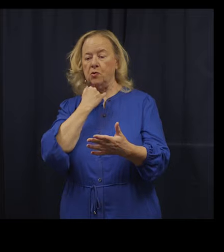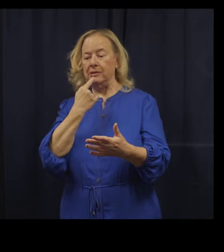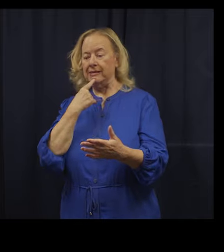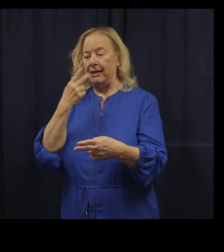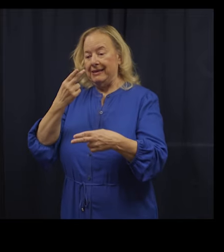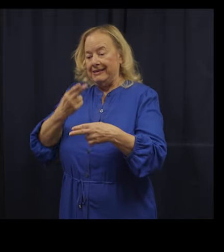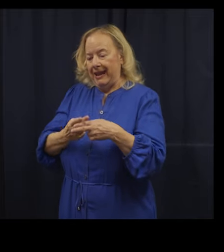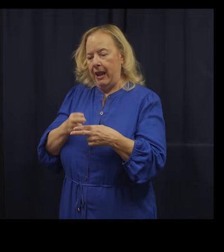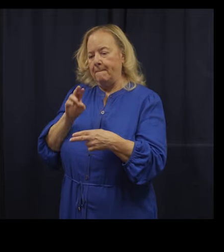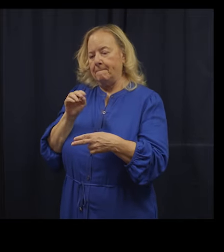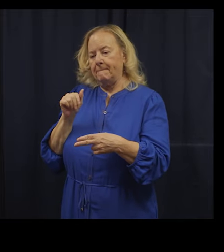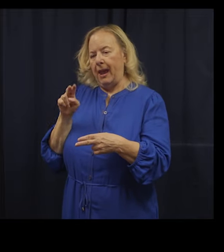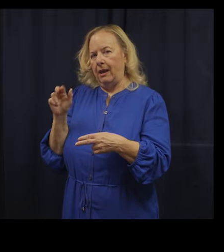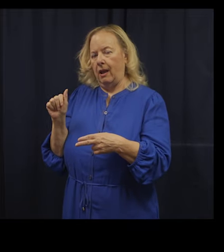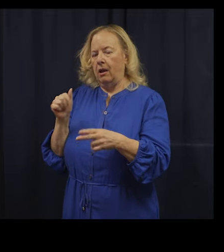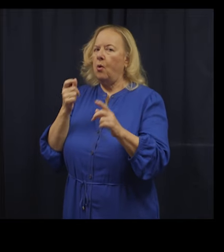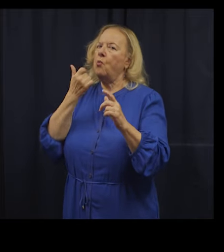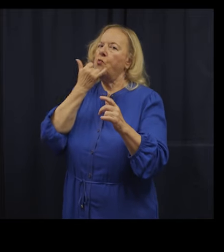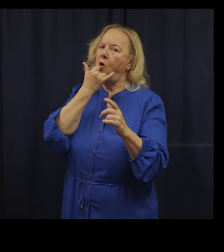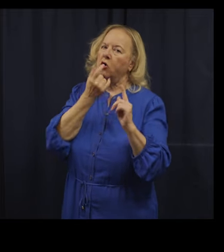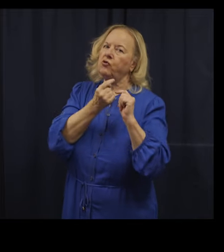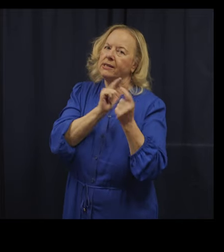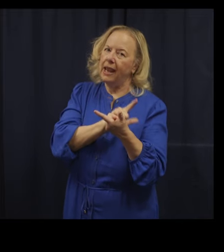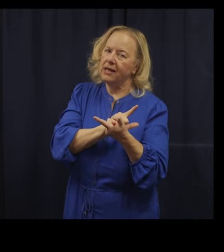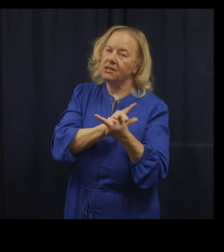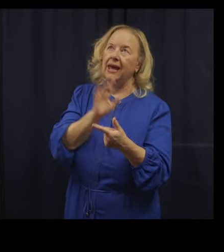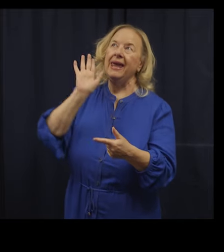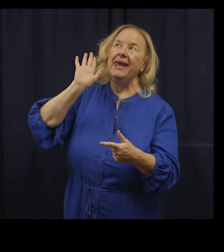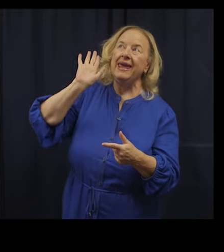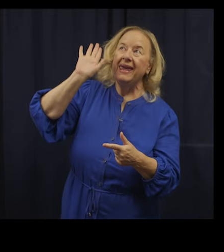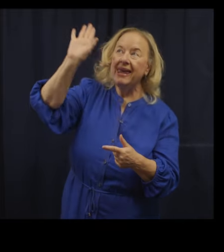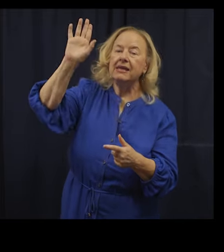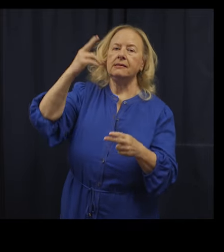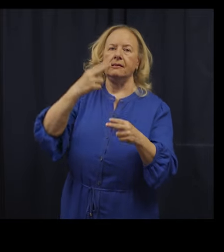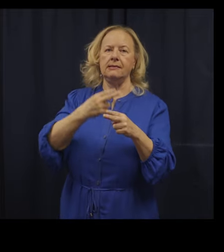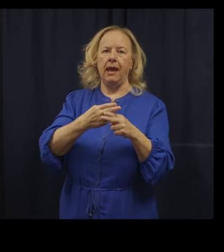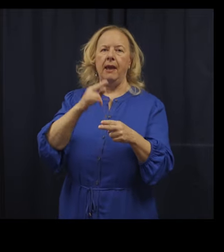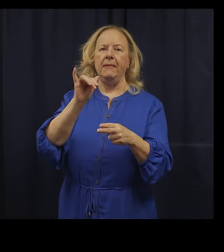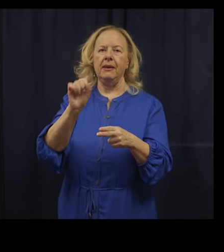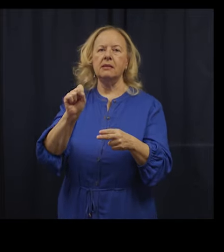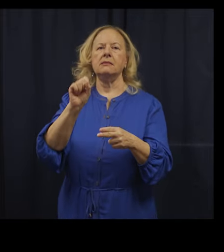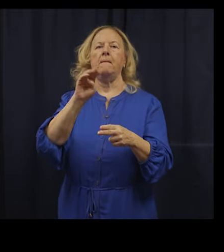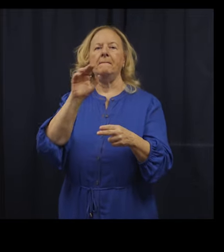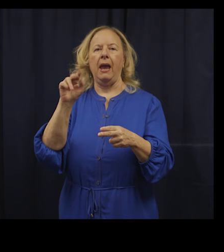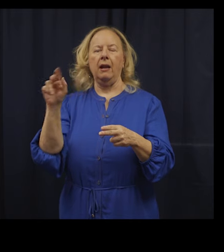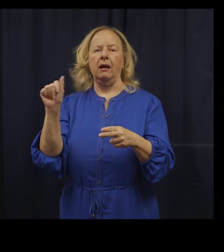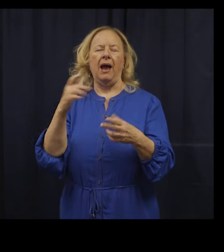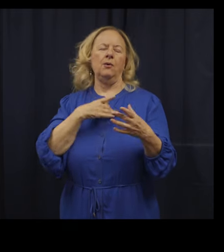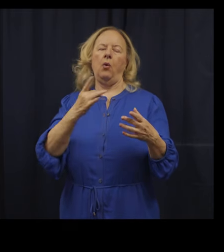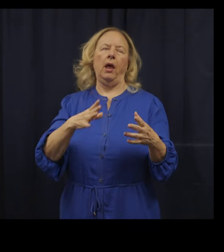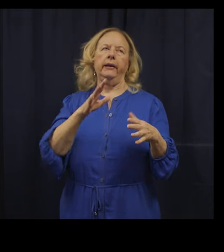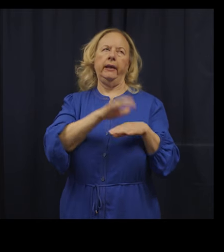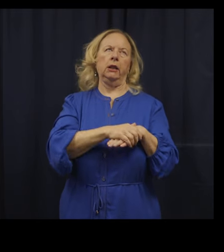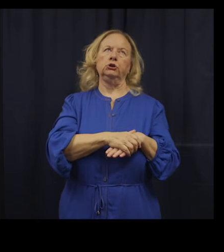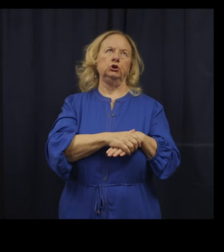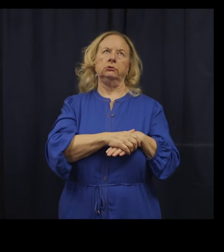Manna. Wrong translation. It's his name is Manna. This is why I don't like English.